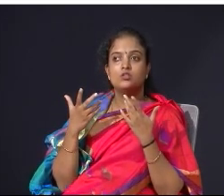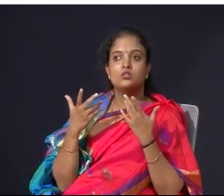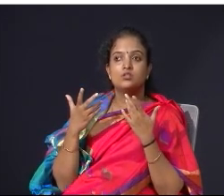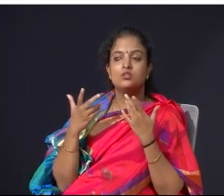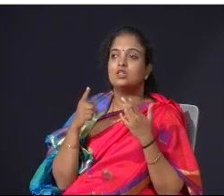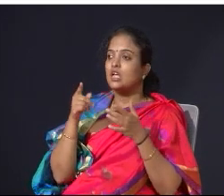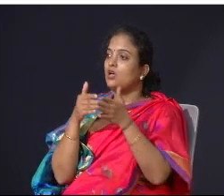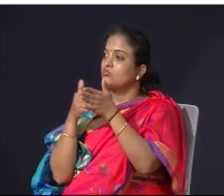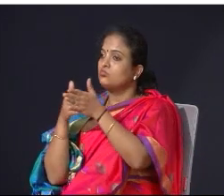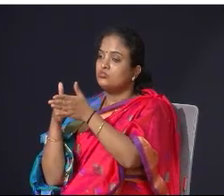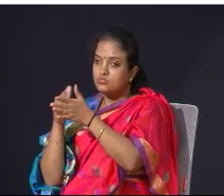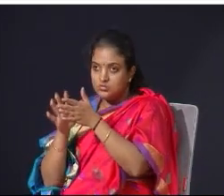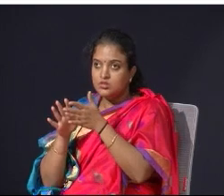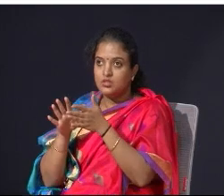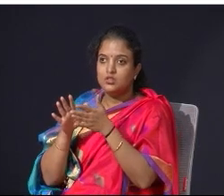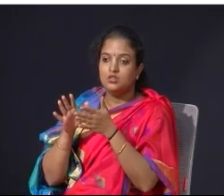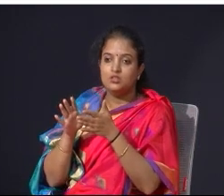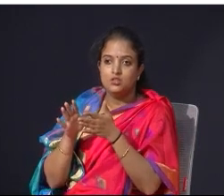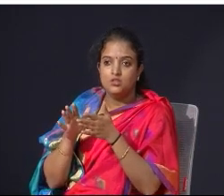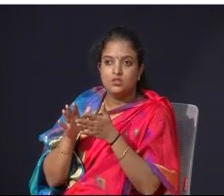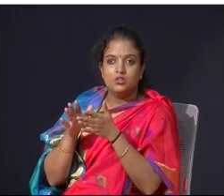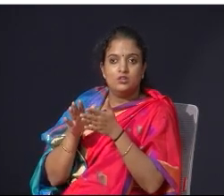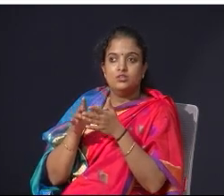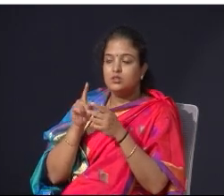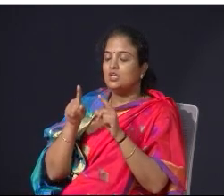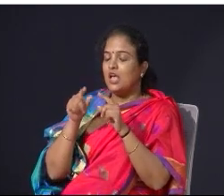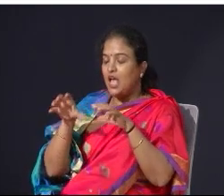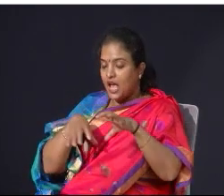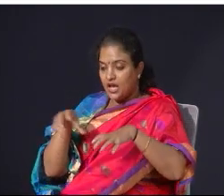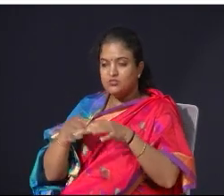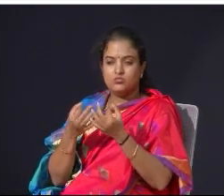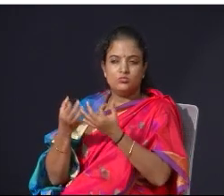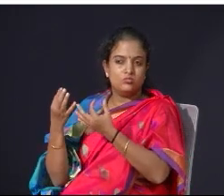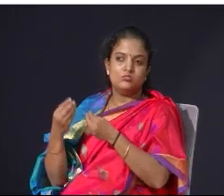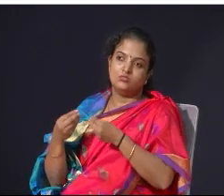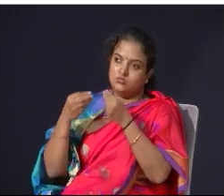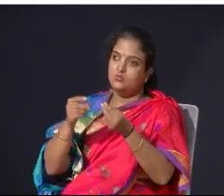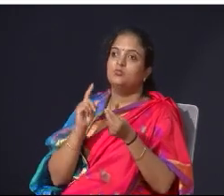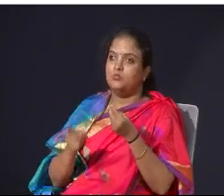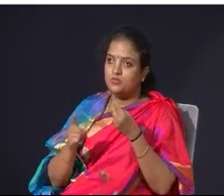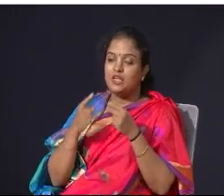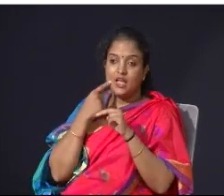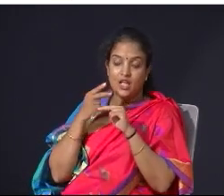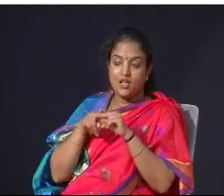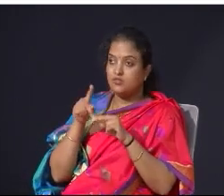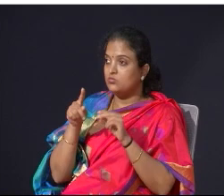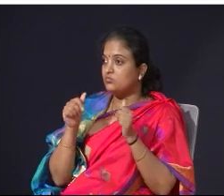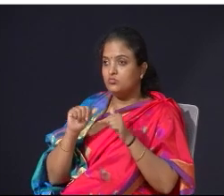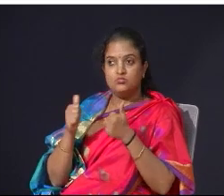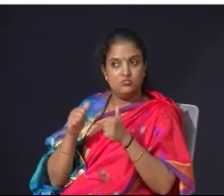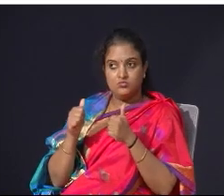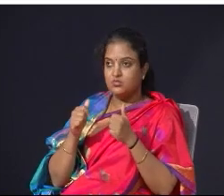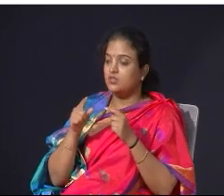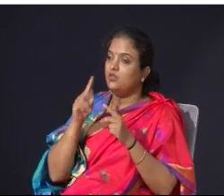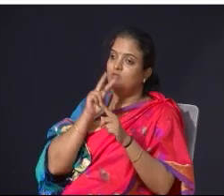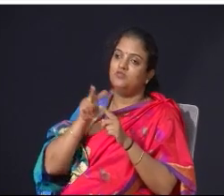integration issues. Okay? So we have to give them some vestibular activity, proprioceptive activities, and once they calm down, then we can do the